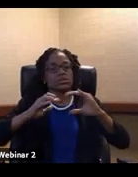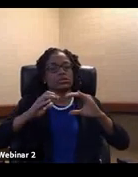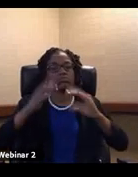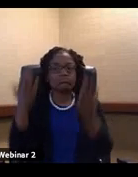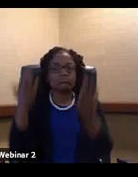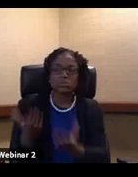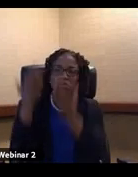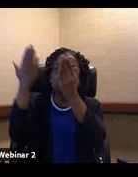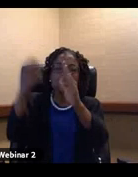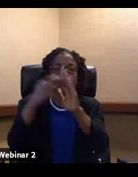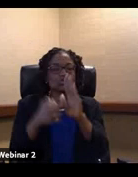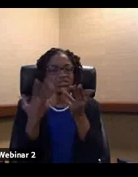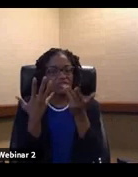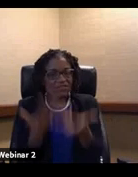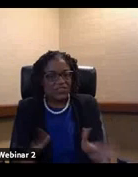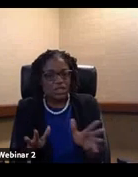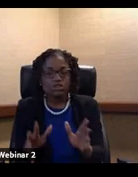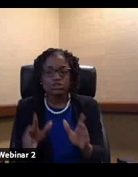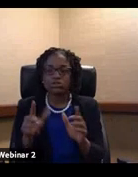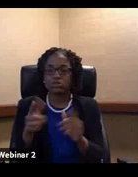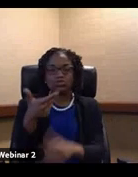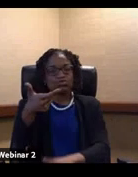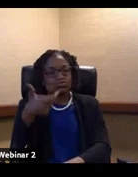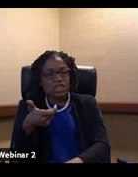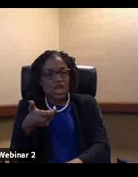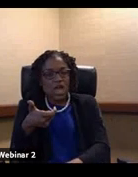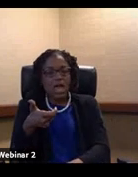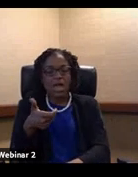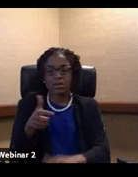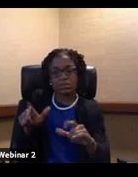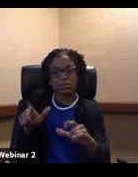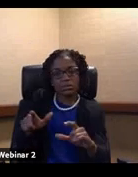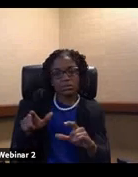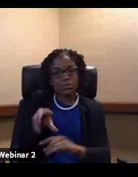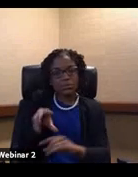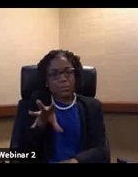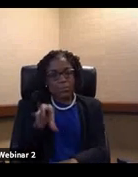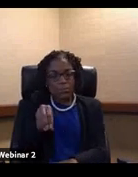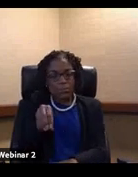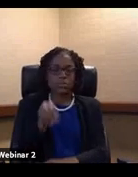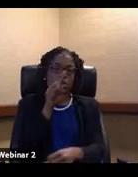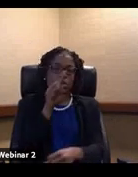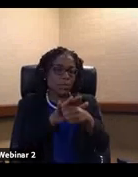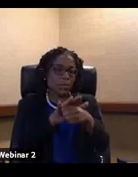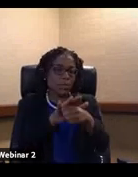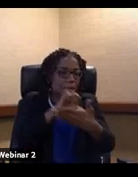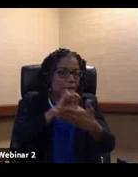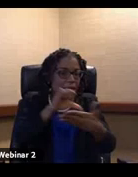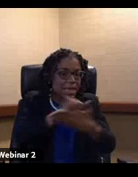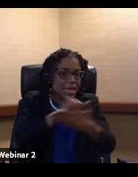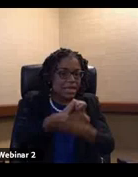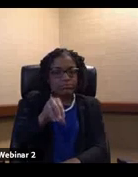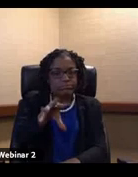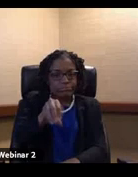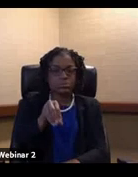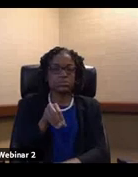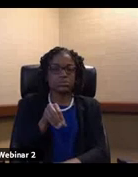the registration, probably a screenshot or the confirmation page for once you submit the